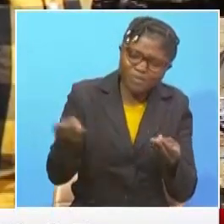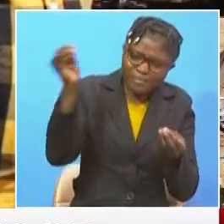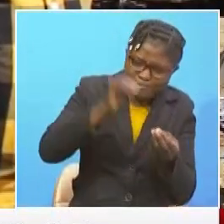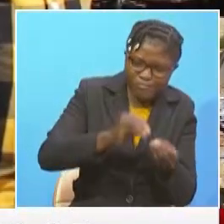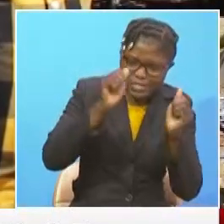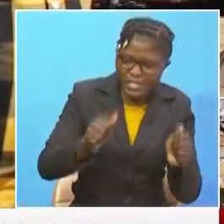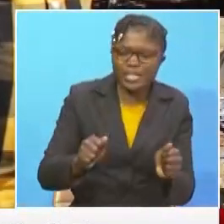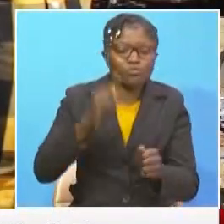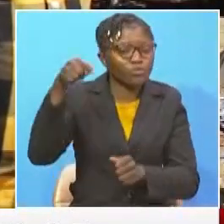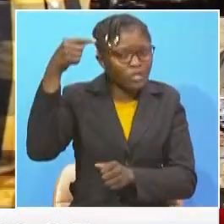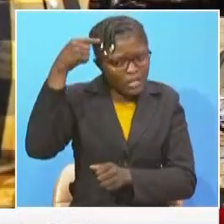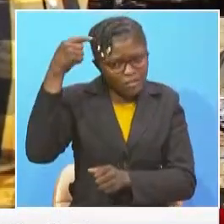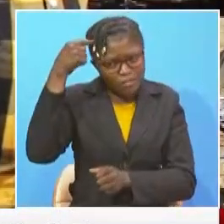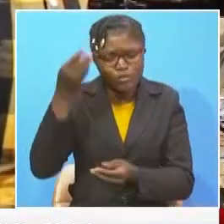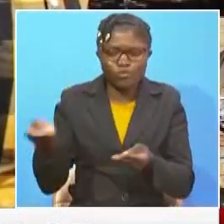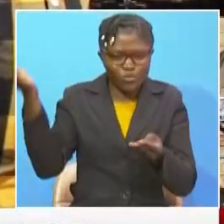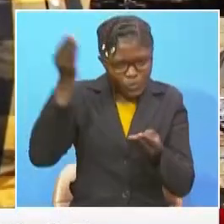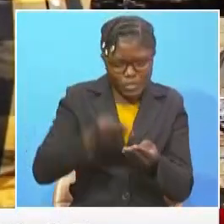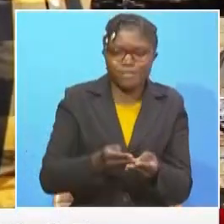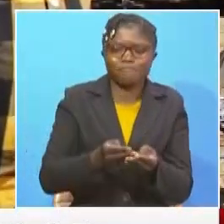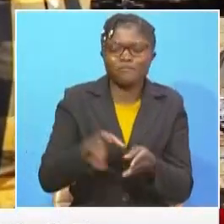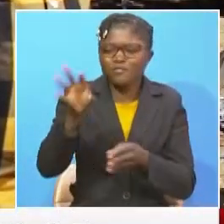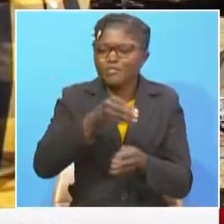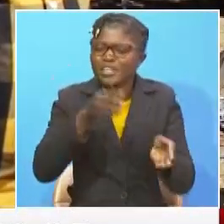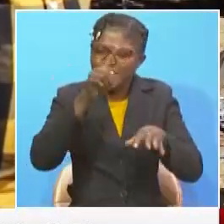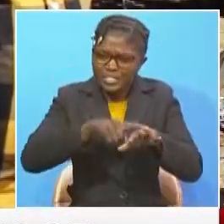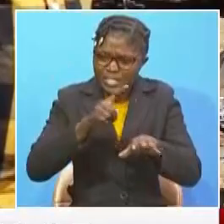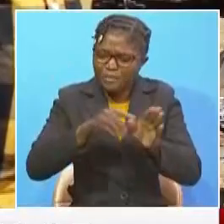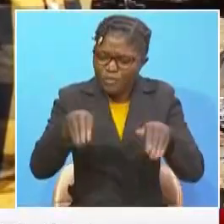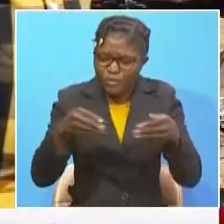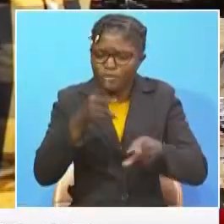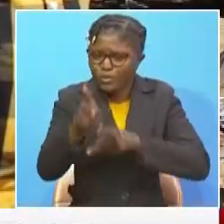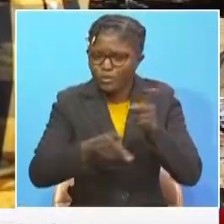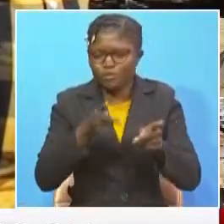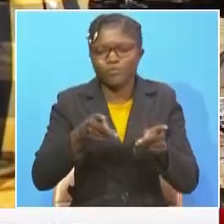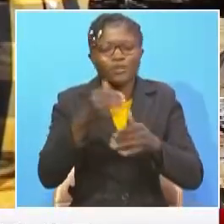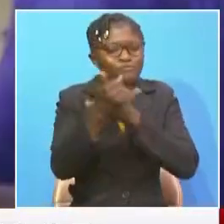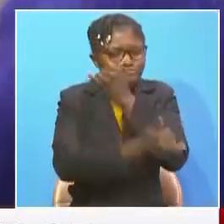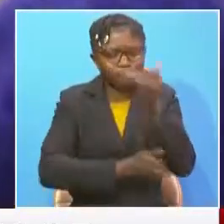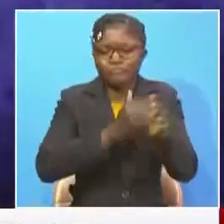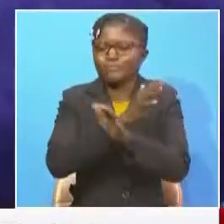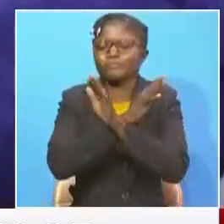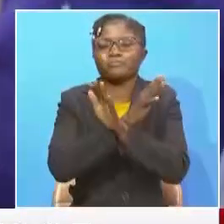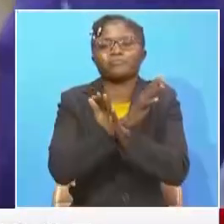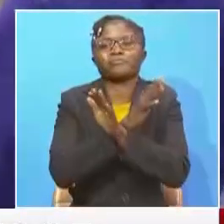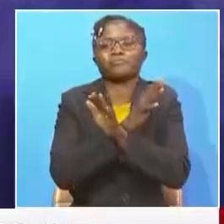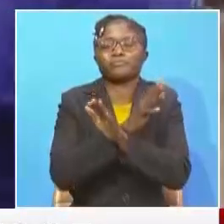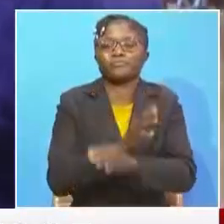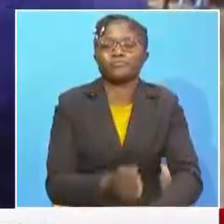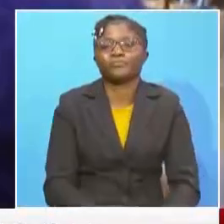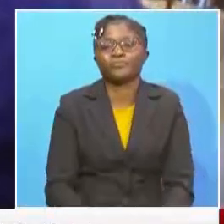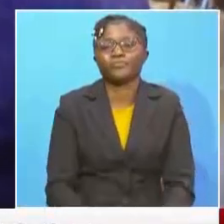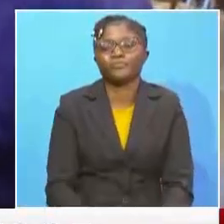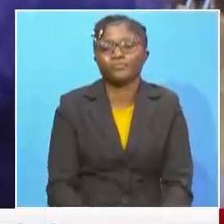ungezereko kwa government, shibile, isange ndroa ya kutika wakulika tawanda, muno mcharo chifu cha Zambia. Teresa Stali,